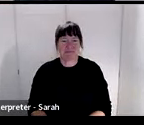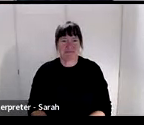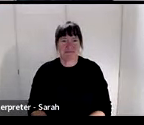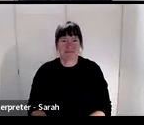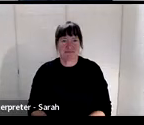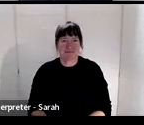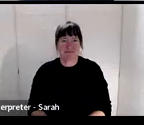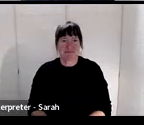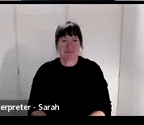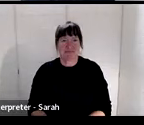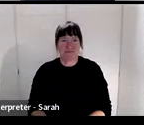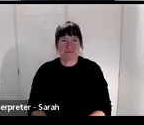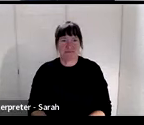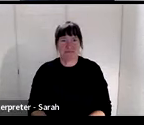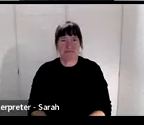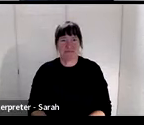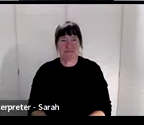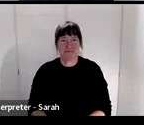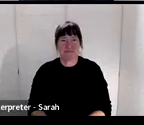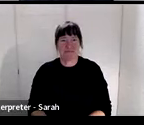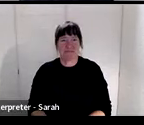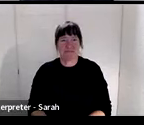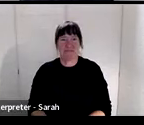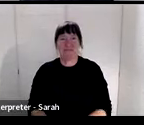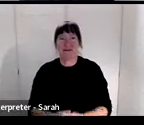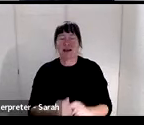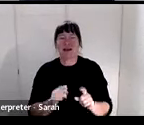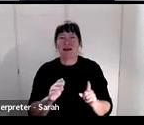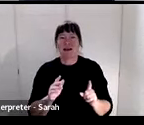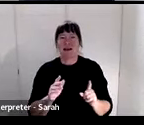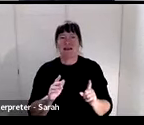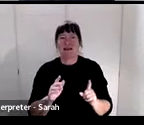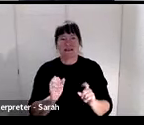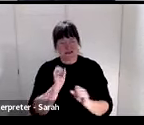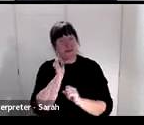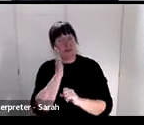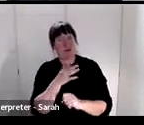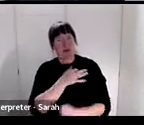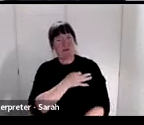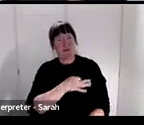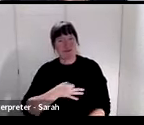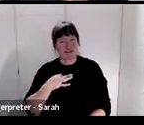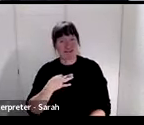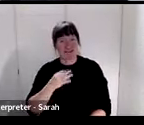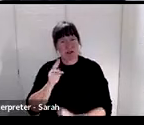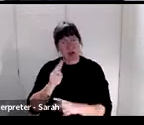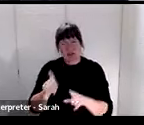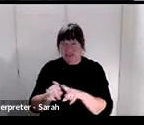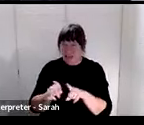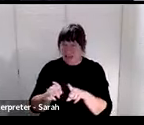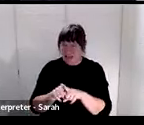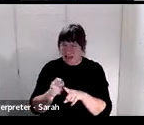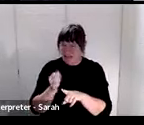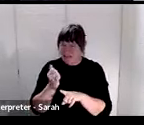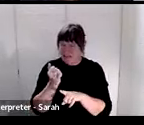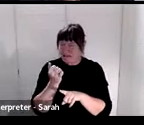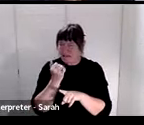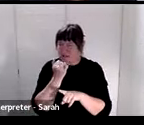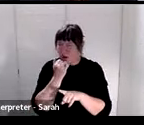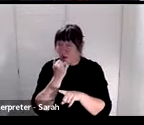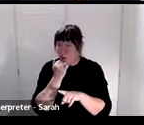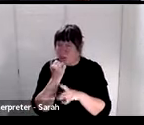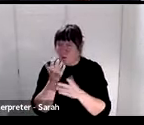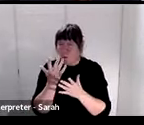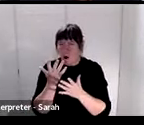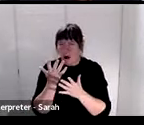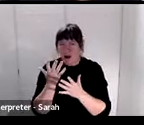Sorry, my screen didn't want to change then. Yes, it is a very beautiful necklace. It looks like some kind of a stone. It's some kind of